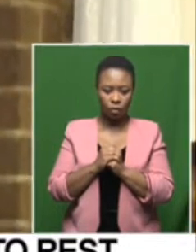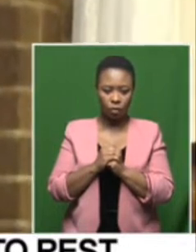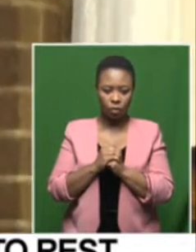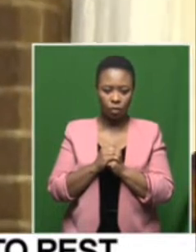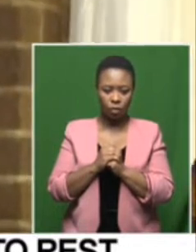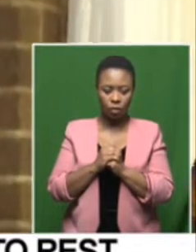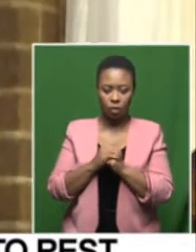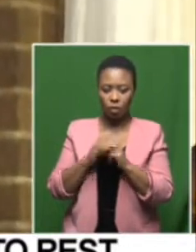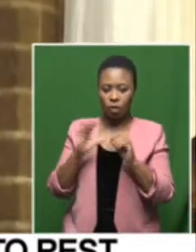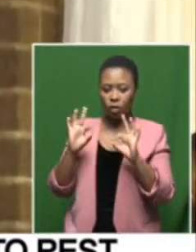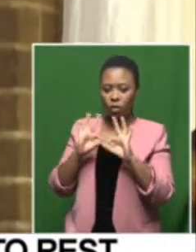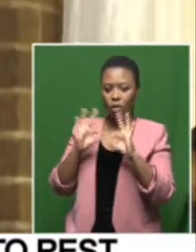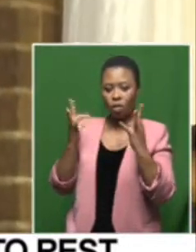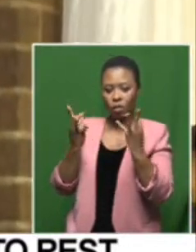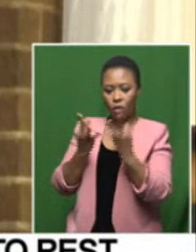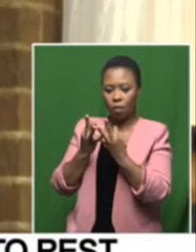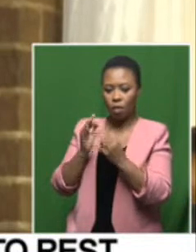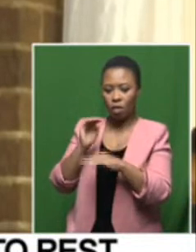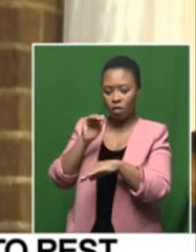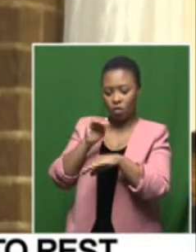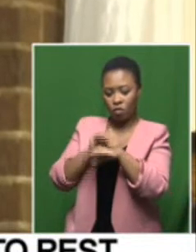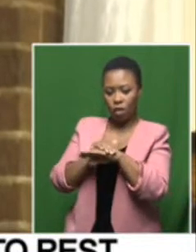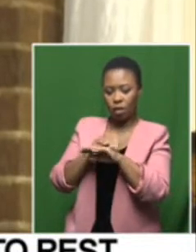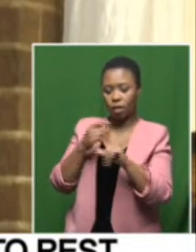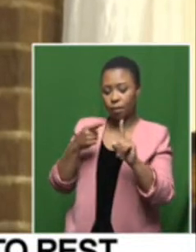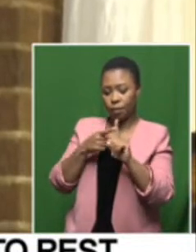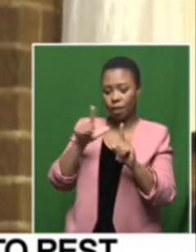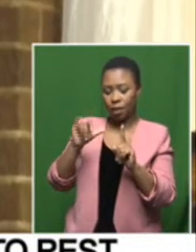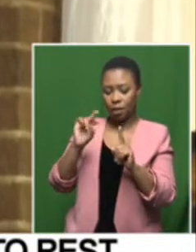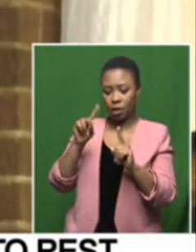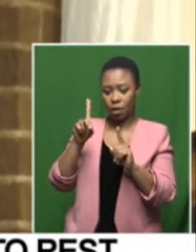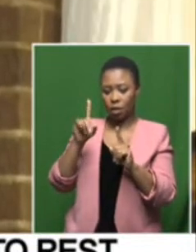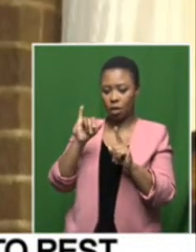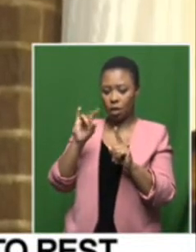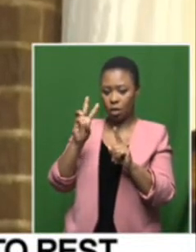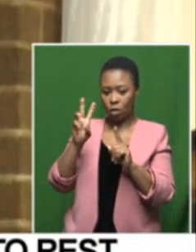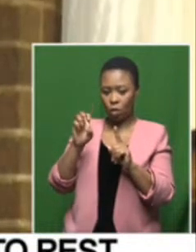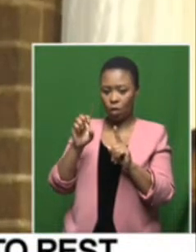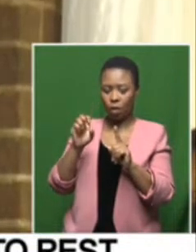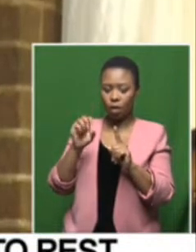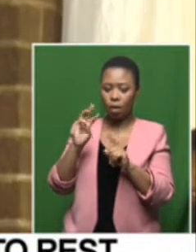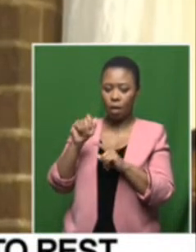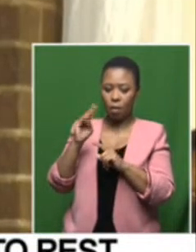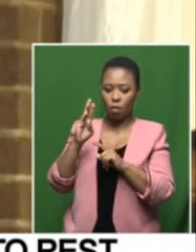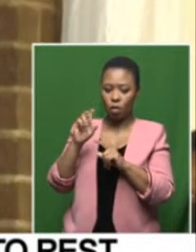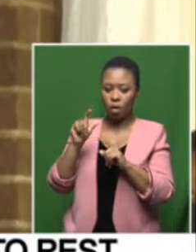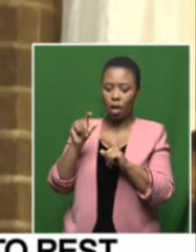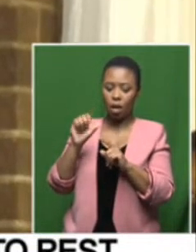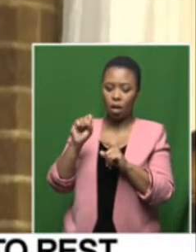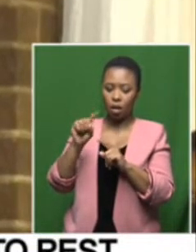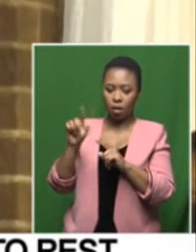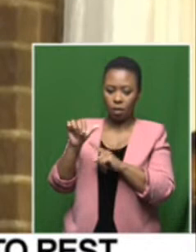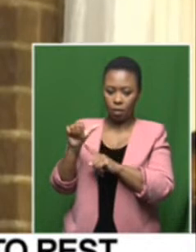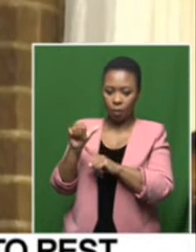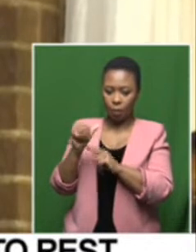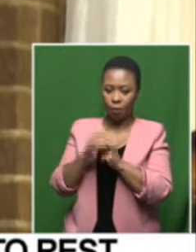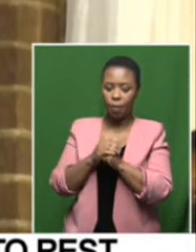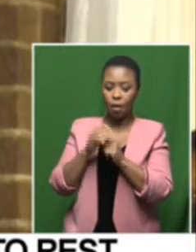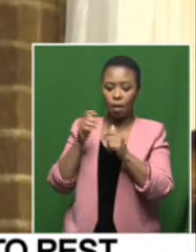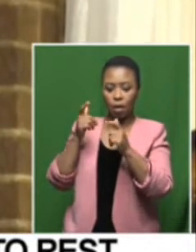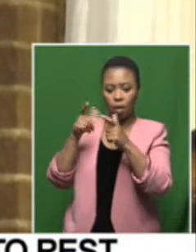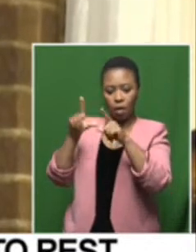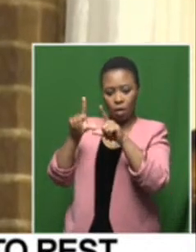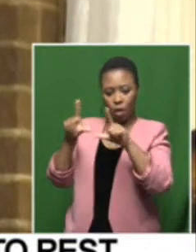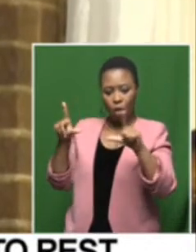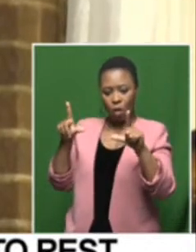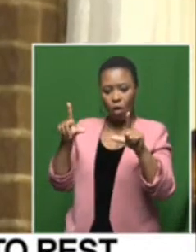For the family and friends of Lindiwe Mabuza, that they may be consoled in their grief by the Lord who wept